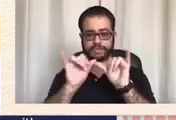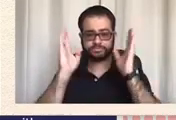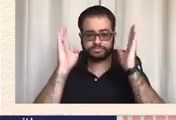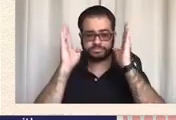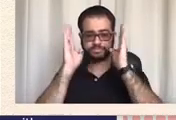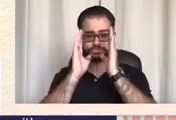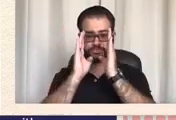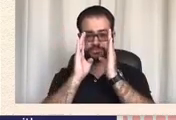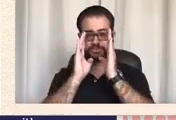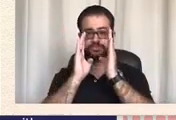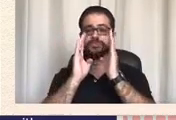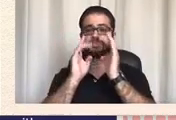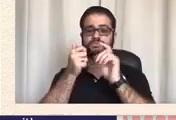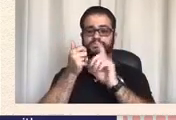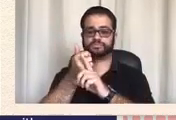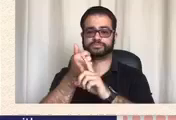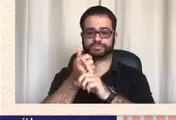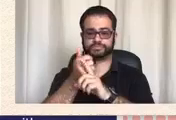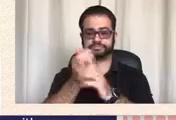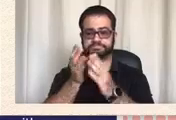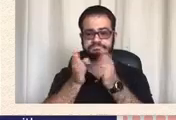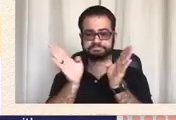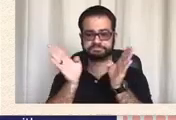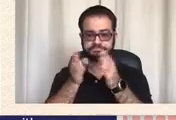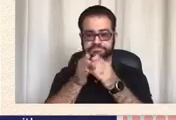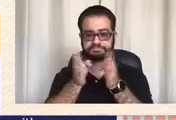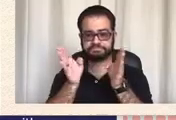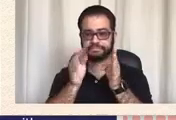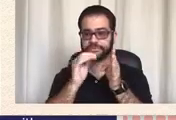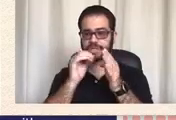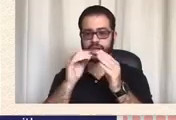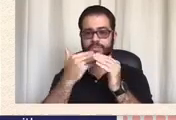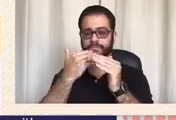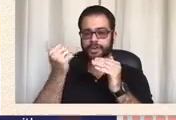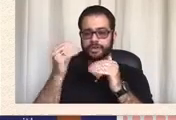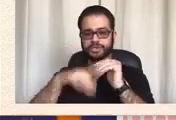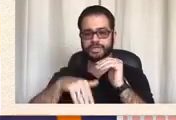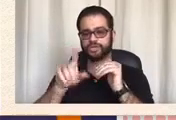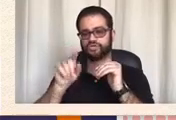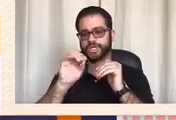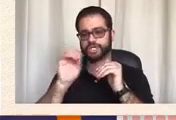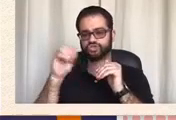an angular distance no greater than 20 degrees.